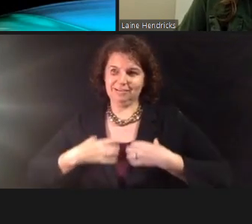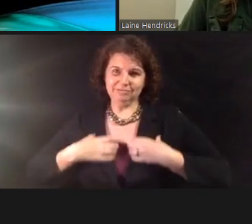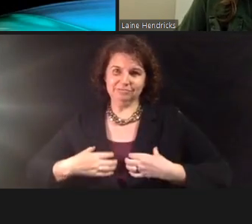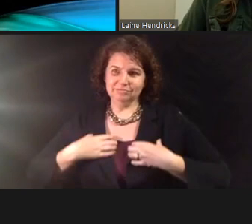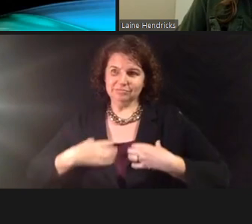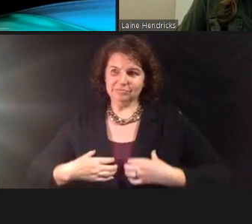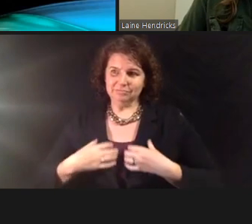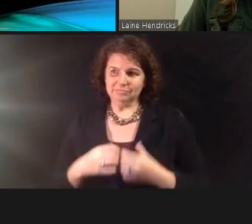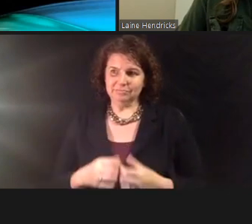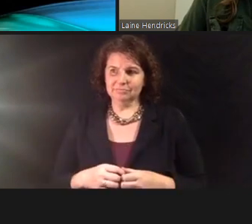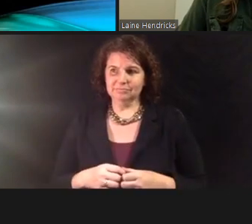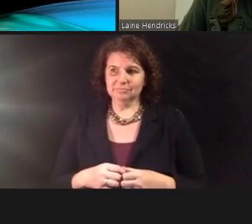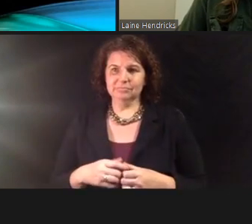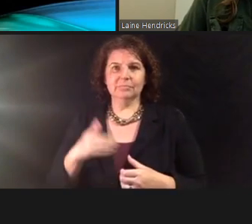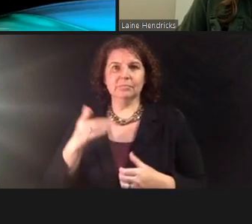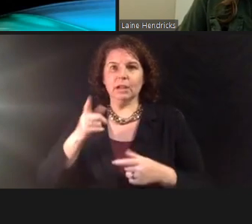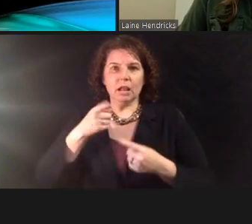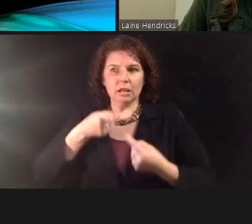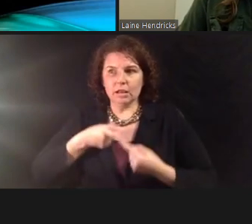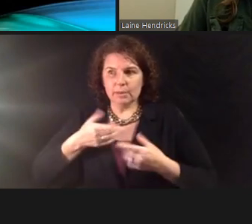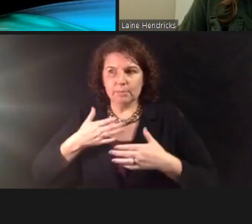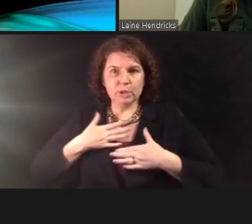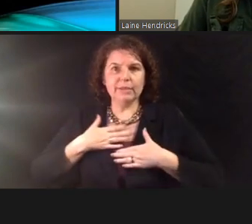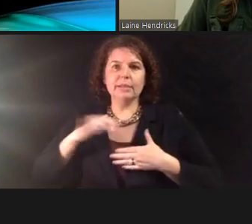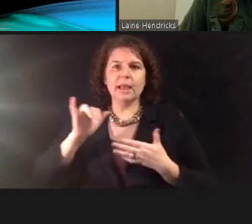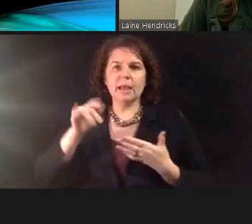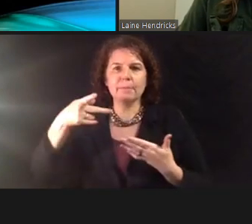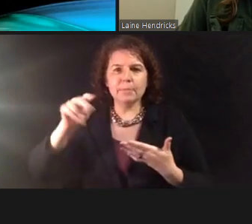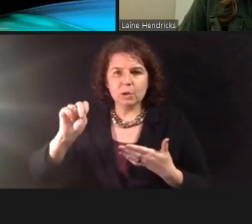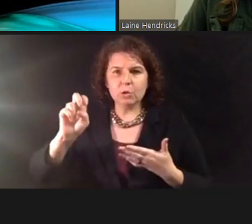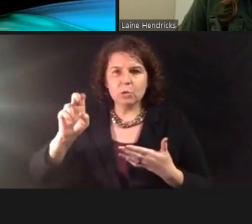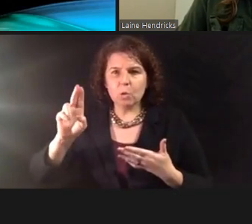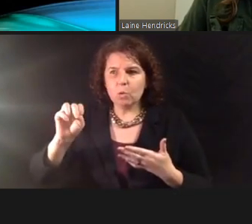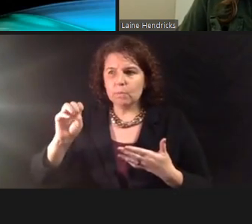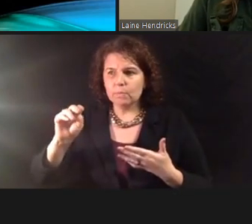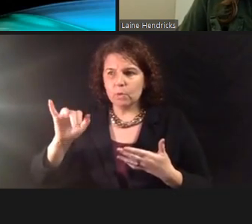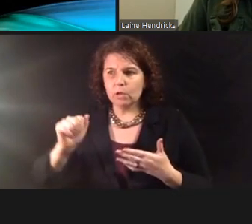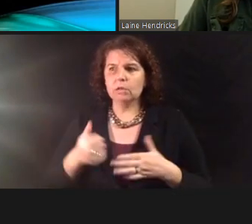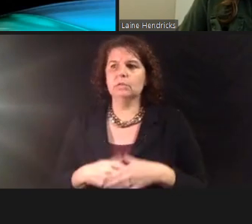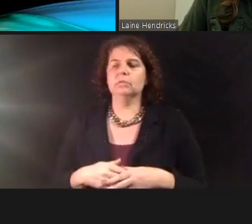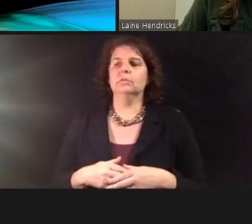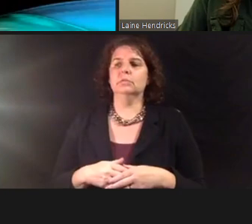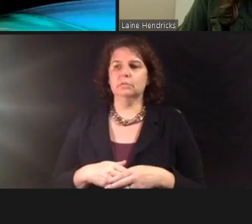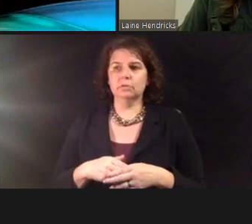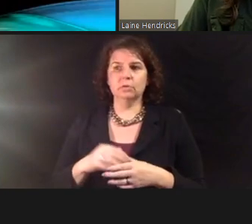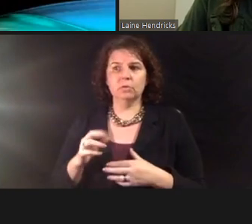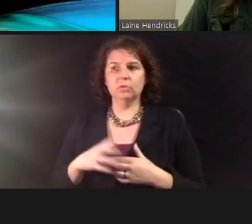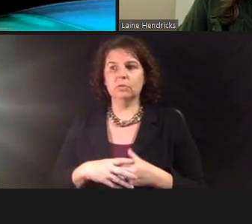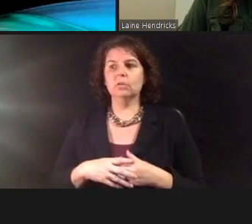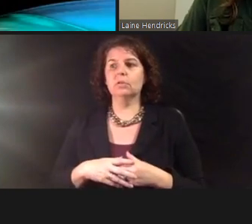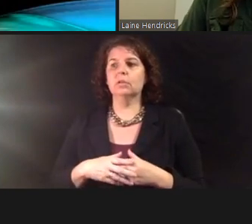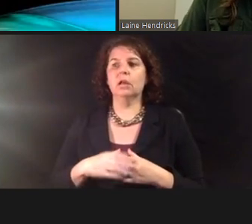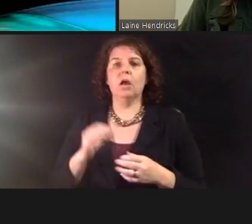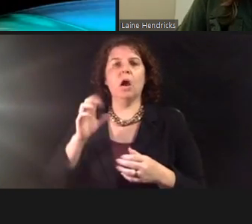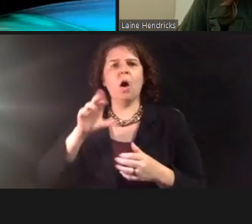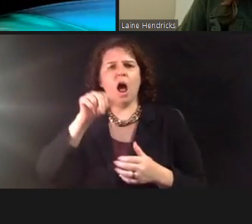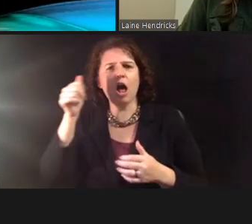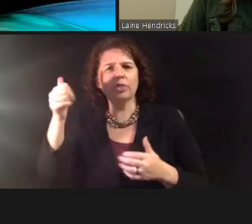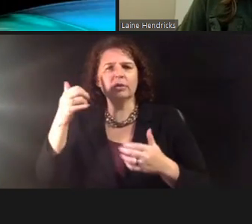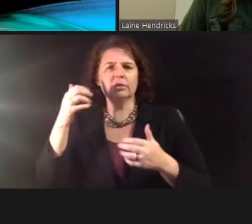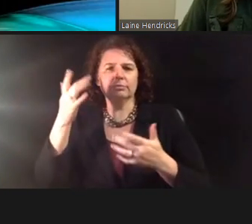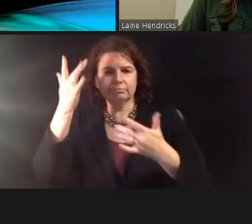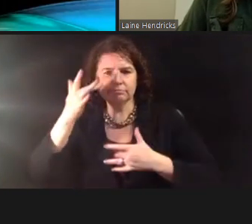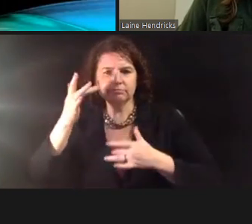it's obviously because it's affecting their ability to breathe. So respiratory health is important when